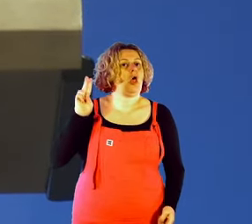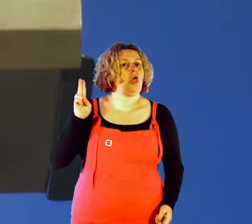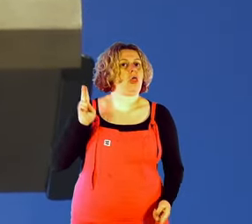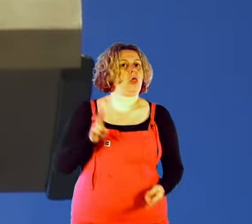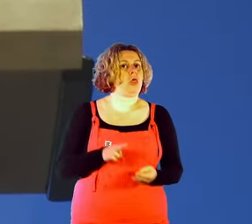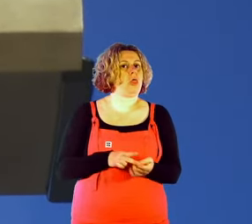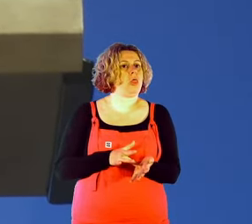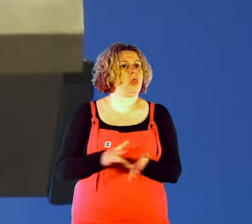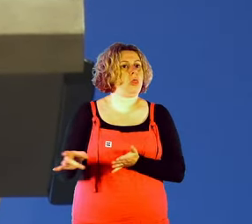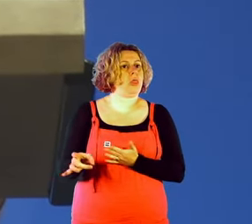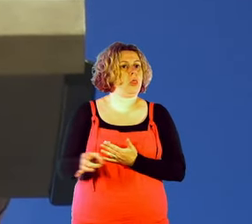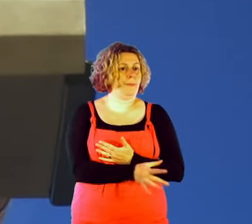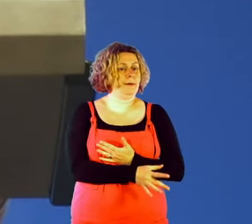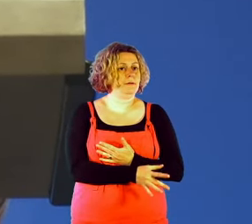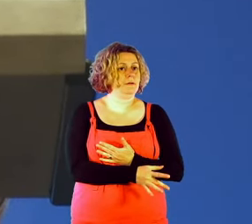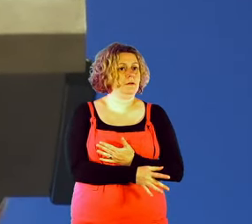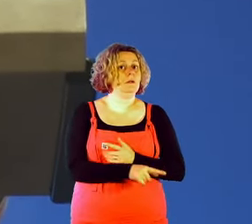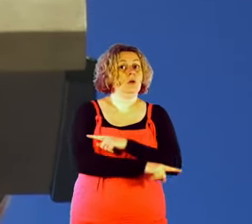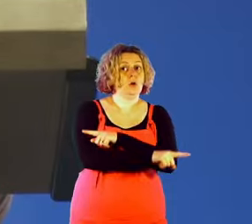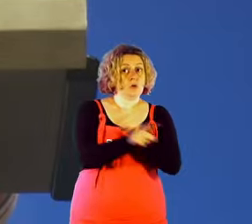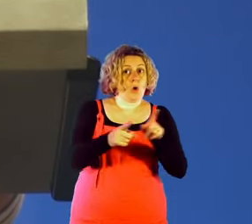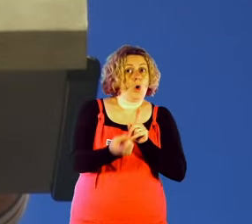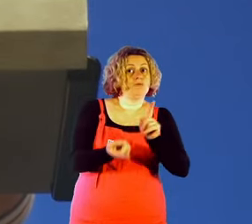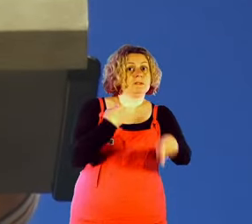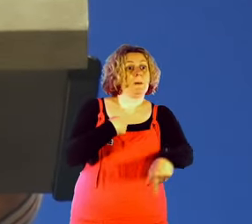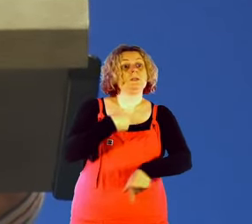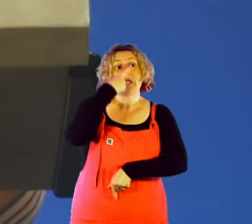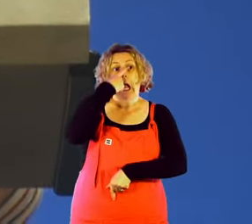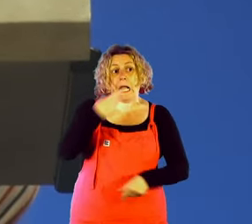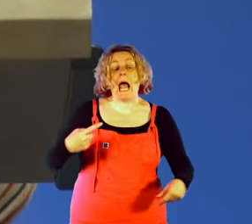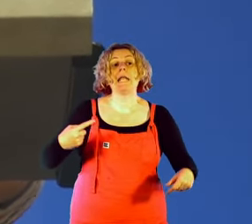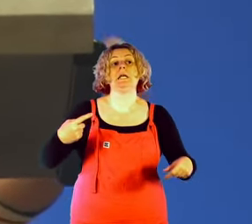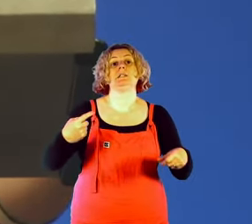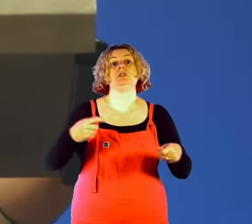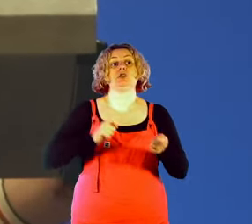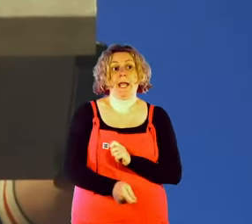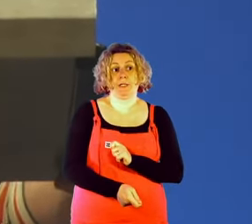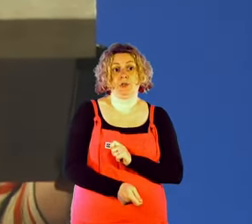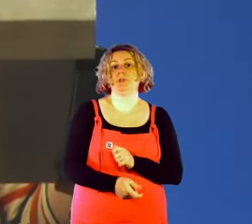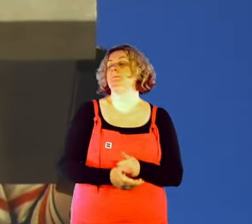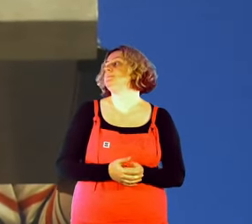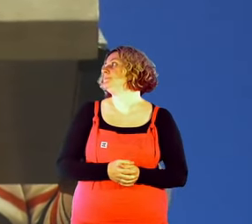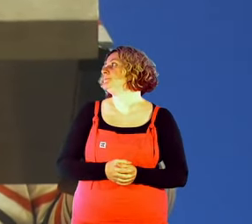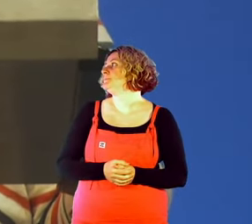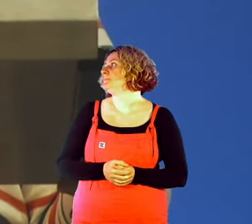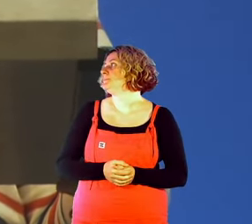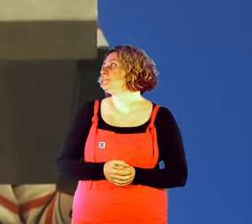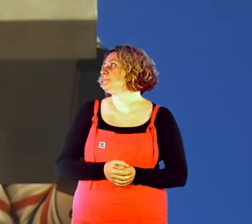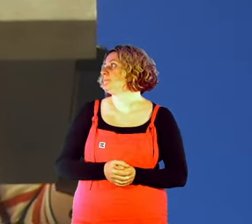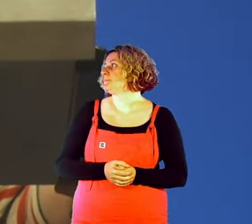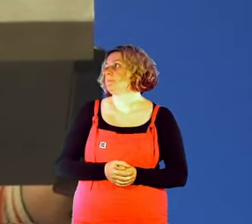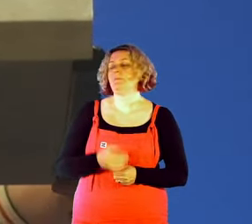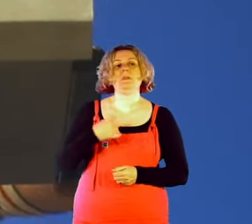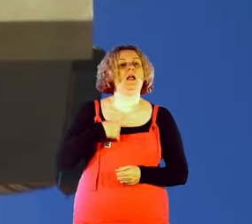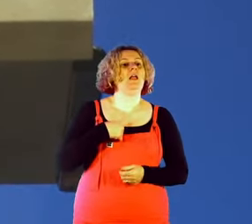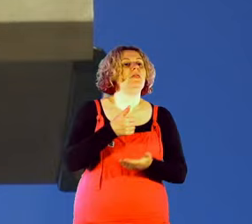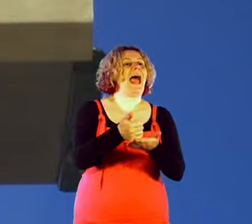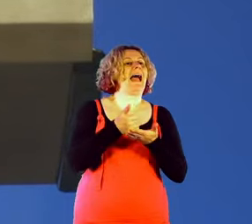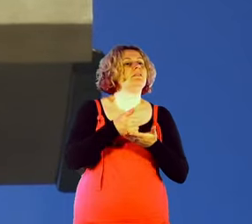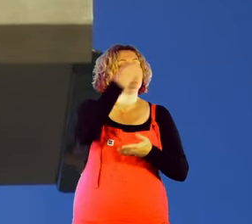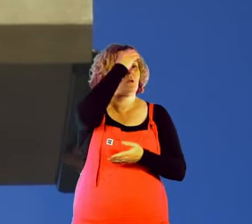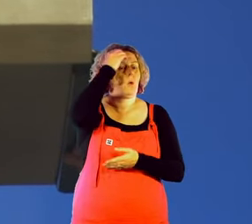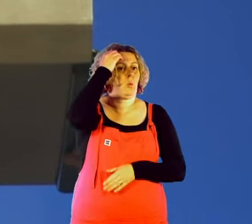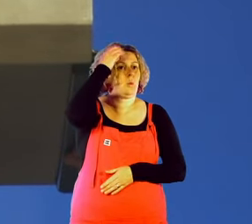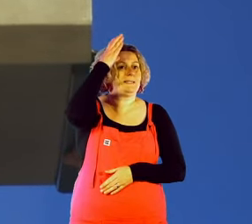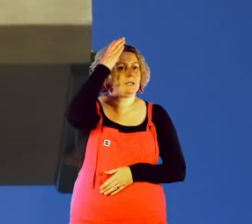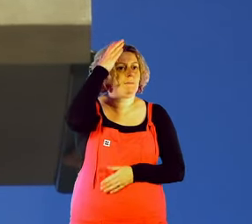Your emotional response can change. One of the most helpful pieces of wisdom on this comes not from me in the car, but